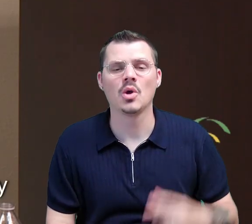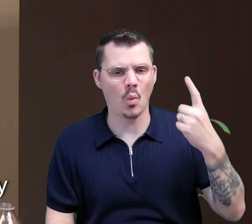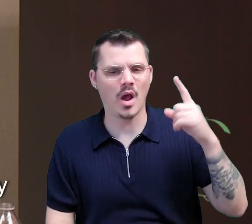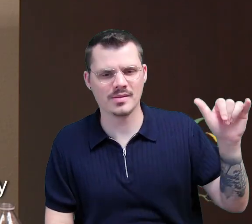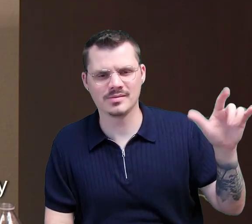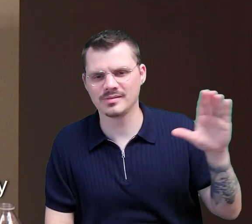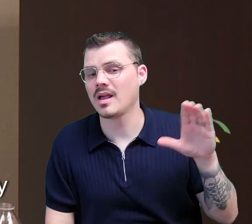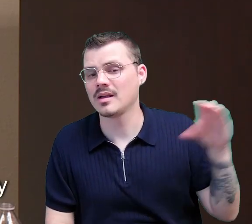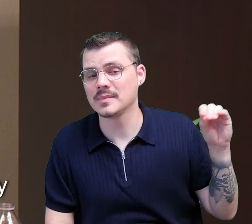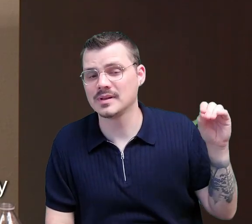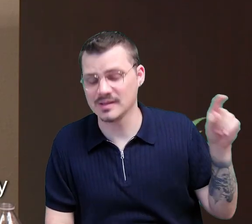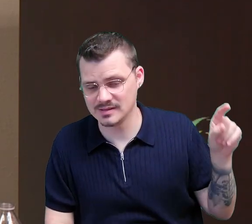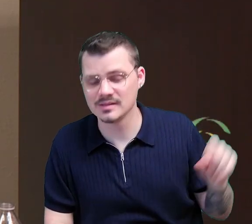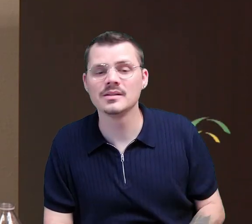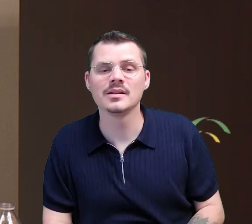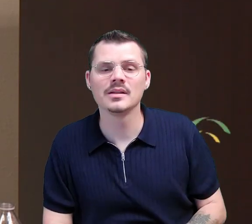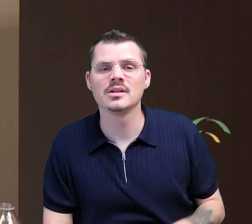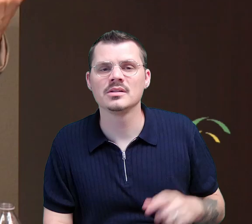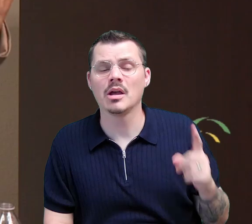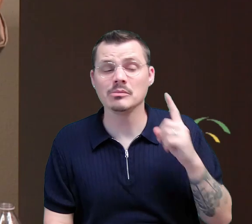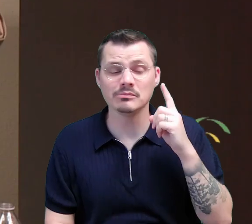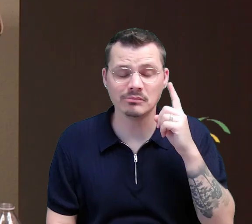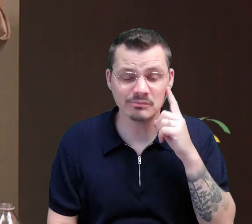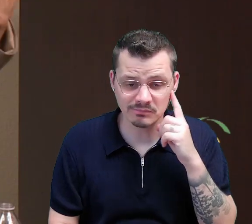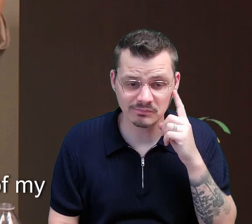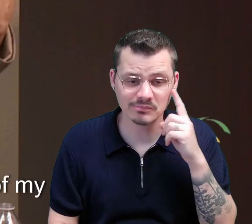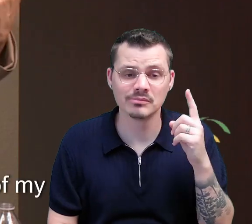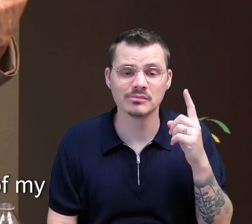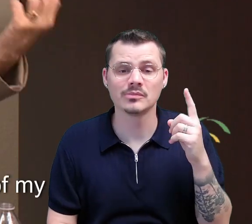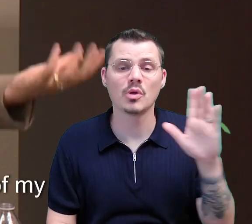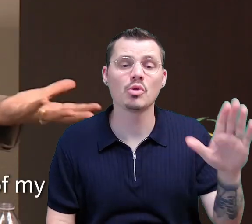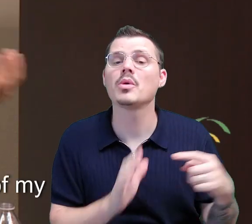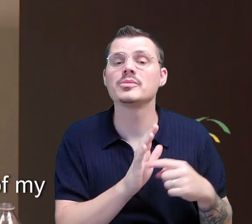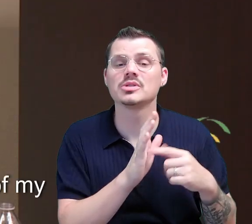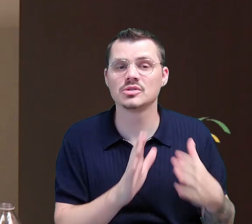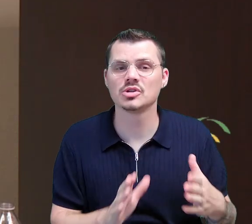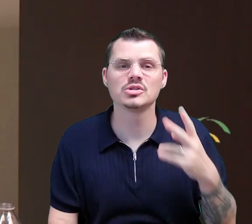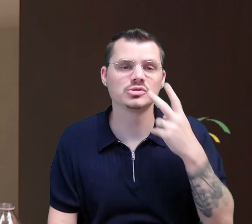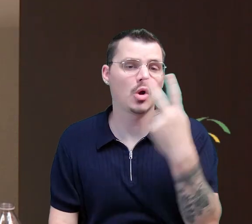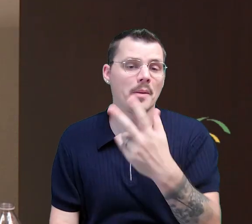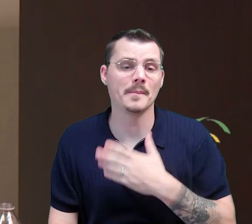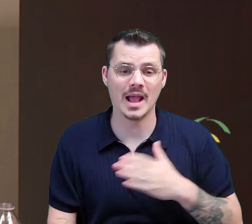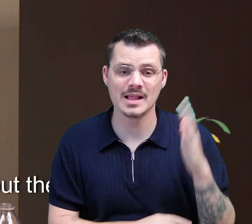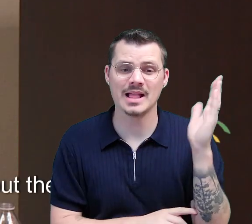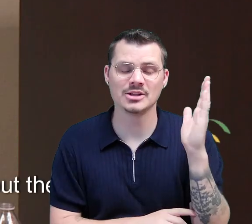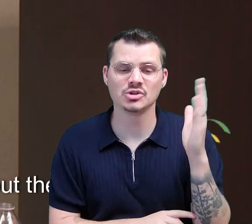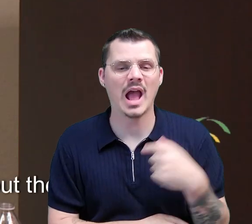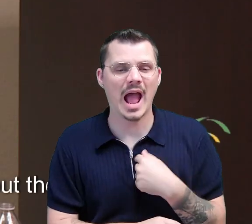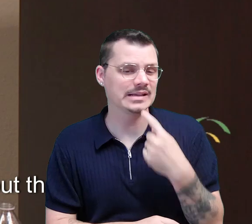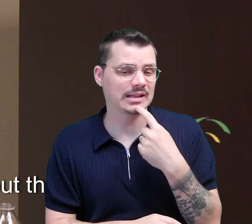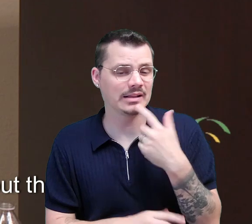this one pharmaceutical company had heard in one, their representatives had heard in one of my other lectures, I had